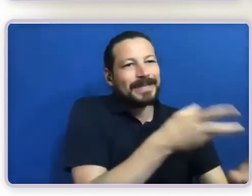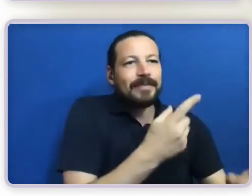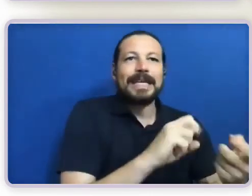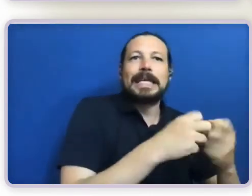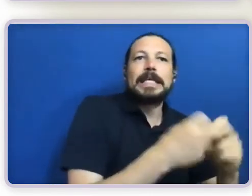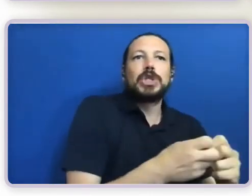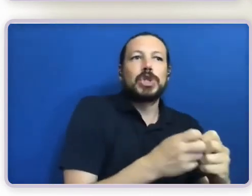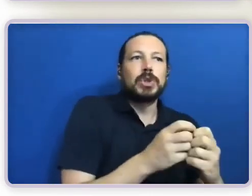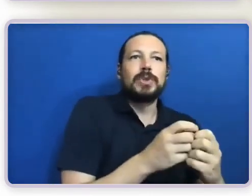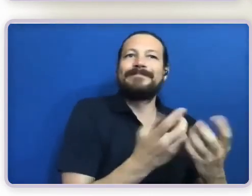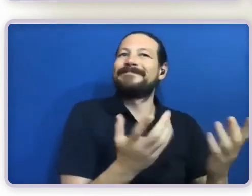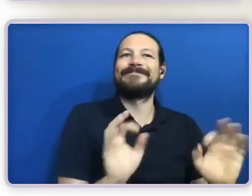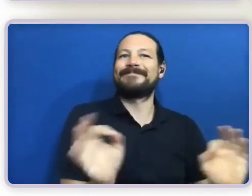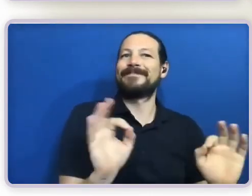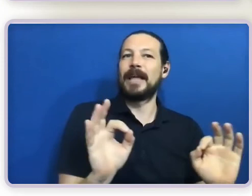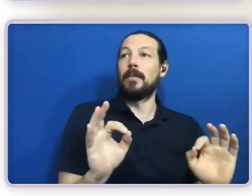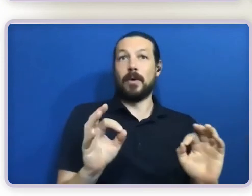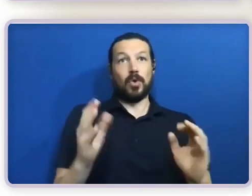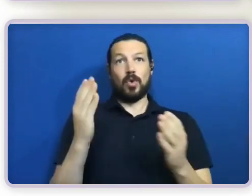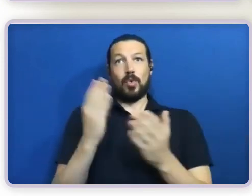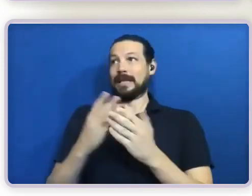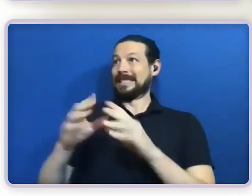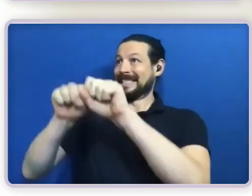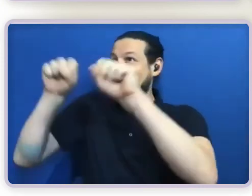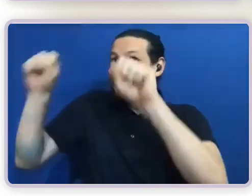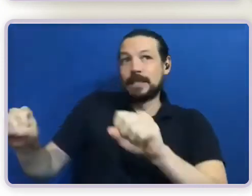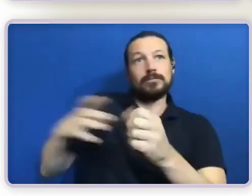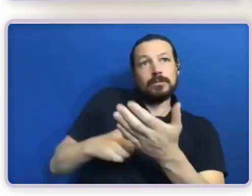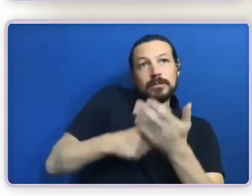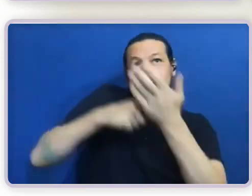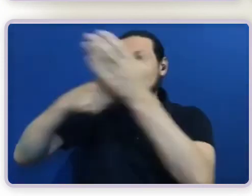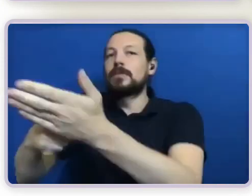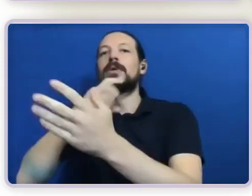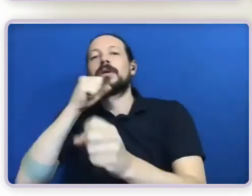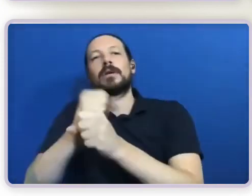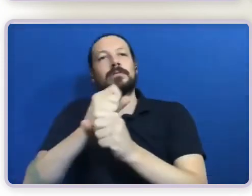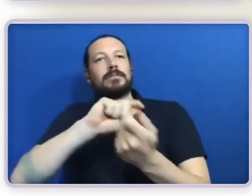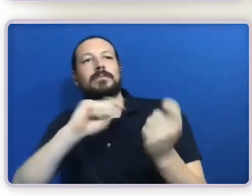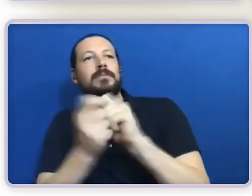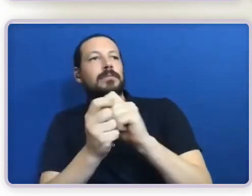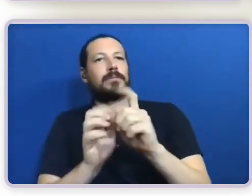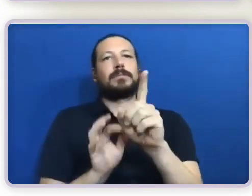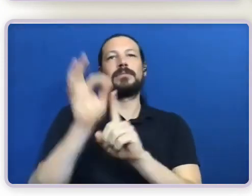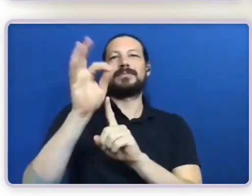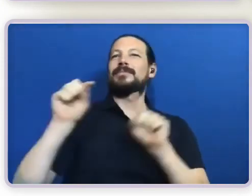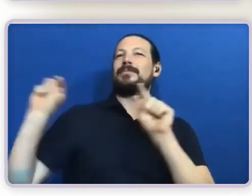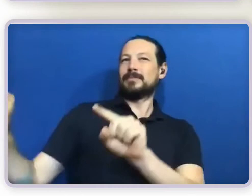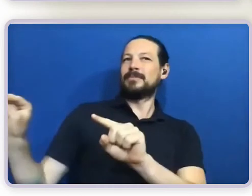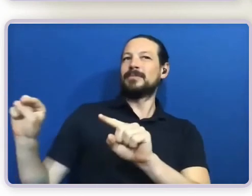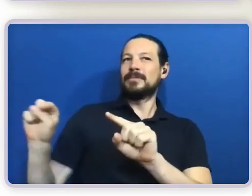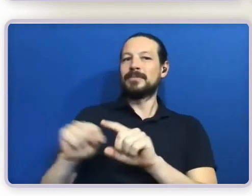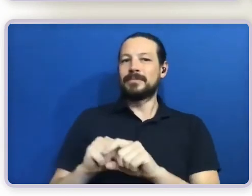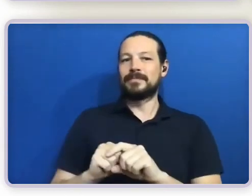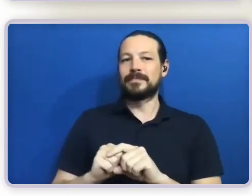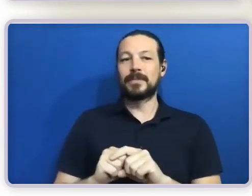hoping that there are good recommendations and things that are actually put into place. And looking at it from that perspective, to think it probably is worth